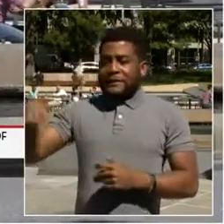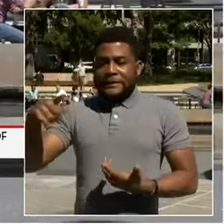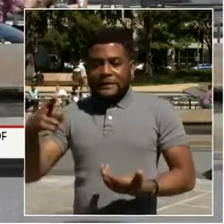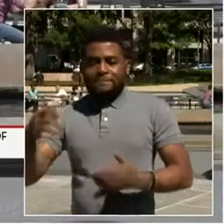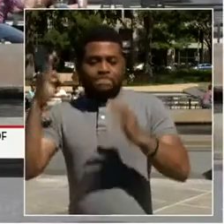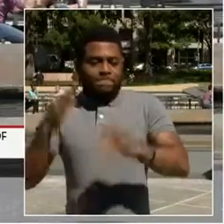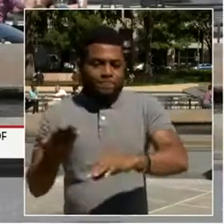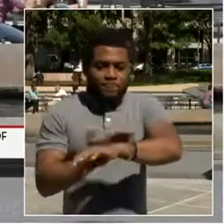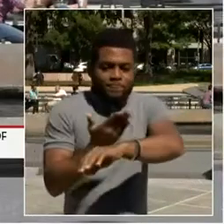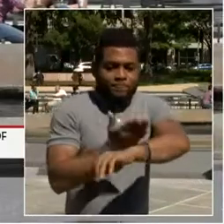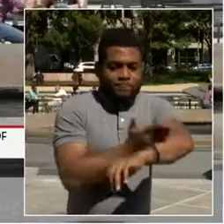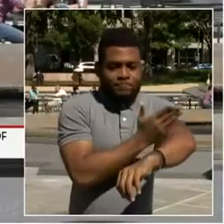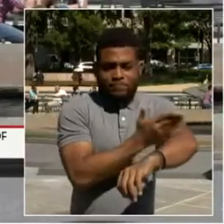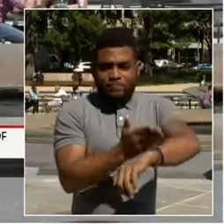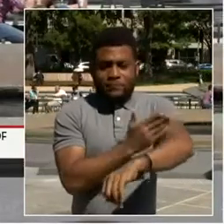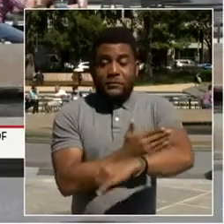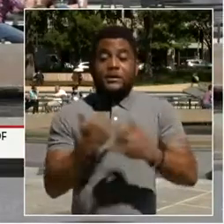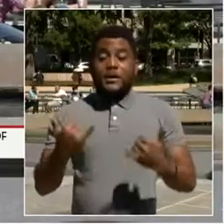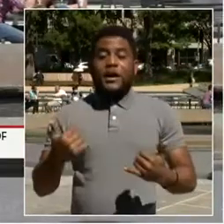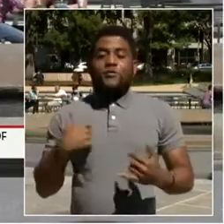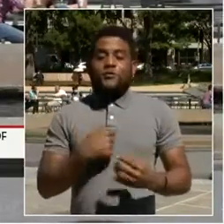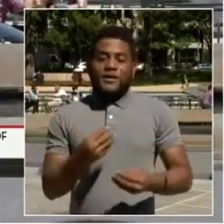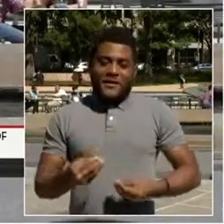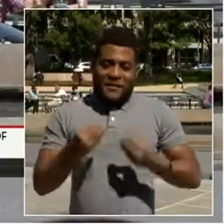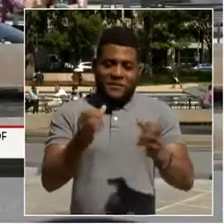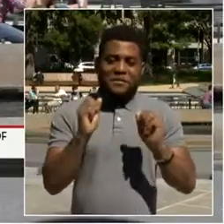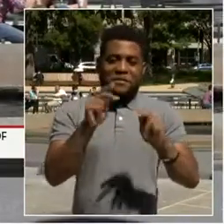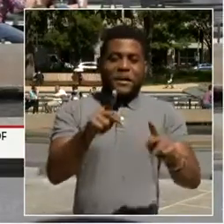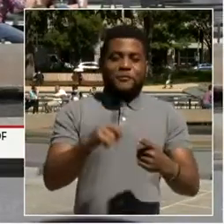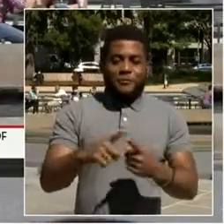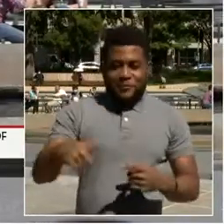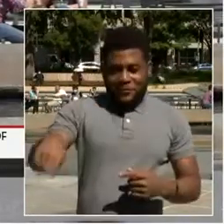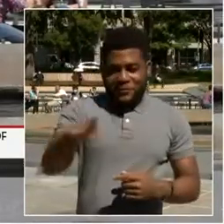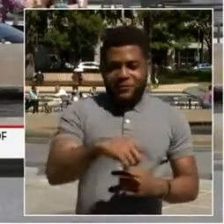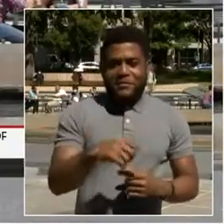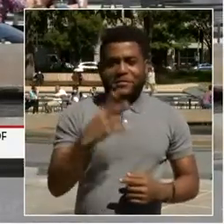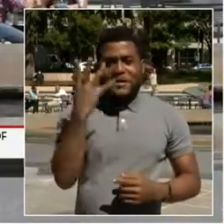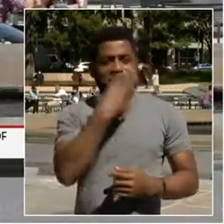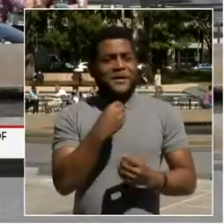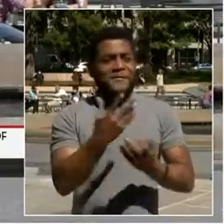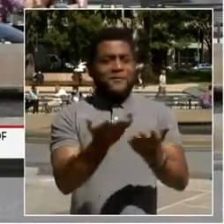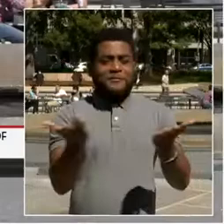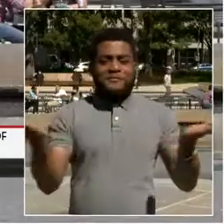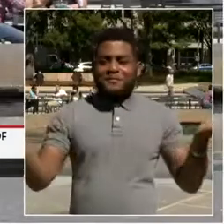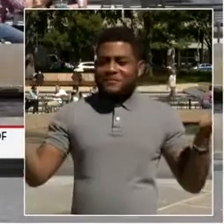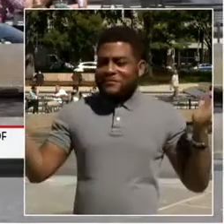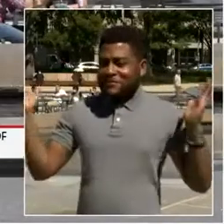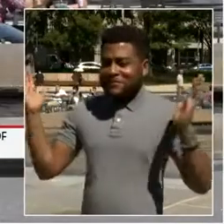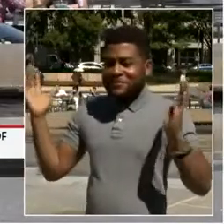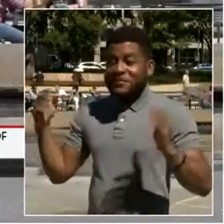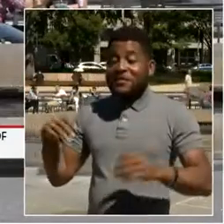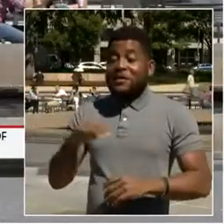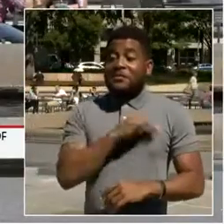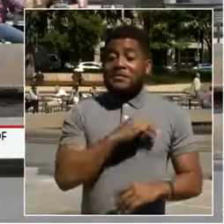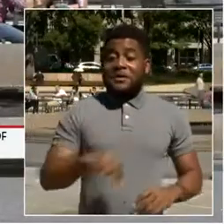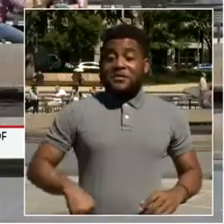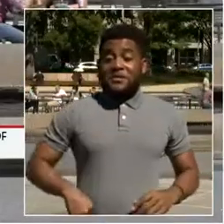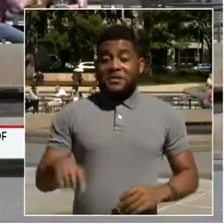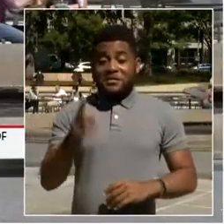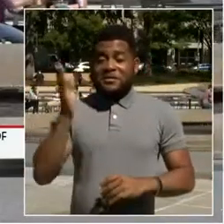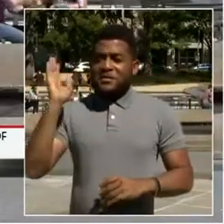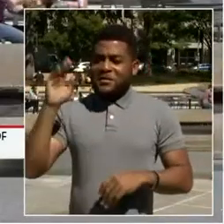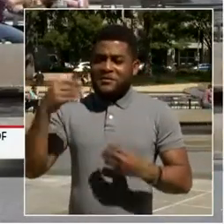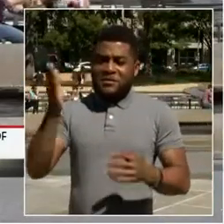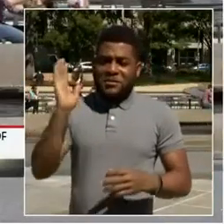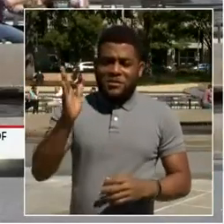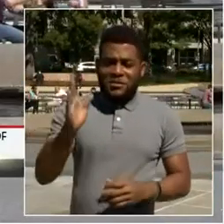return. Before I welcome Mayor Bowser to the podium, let me take this opportunity to announce one special